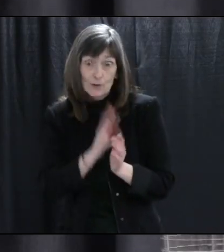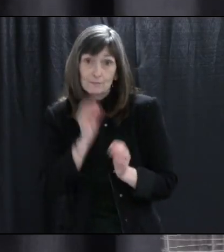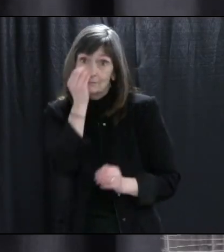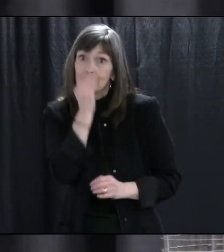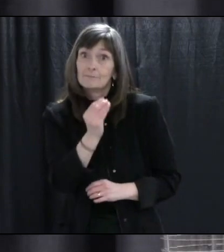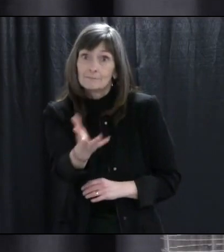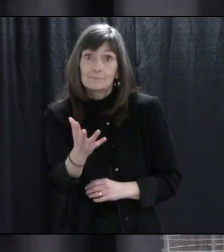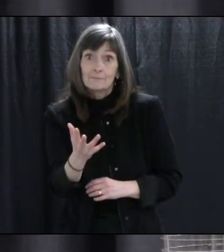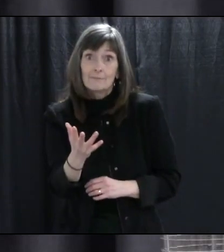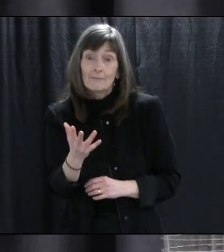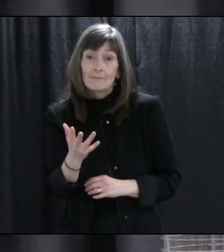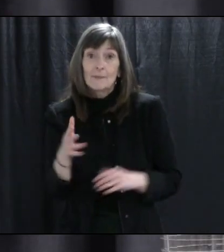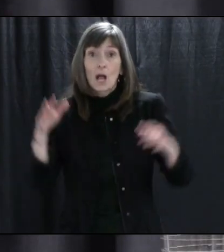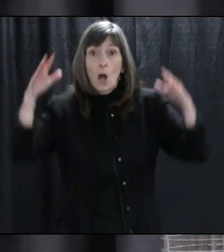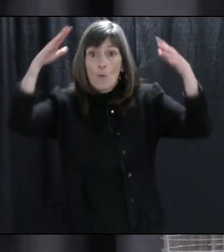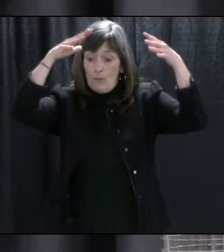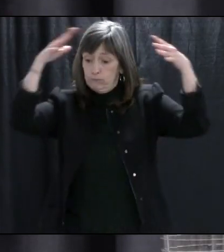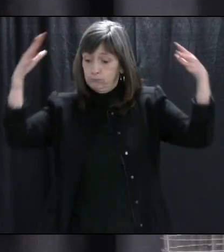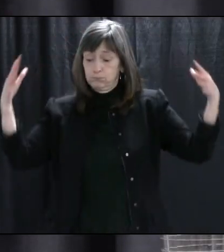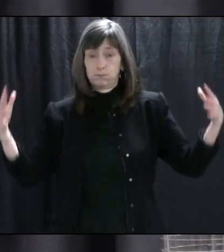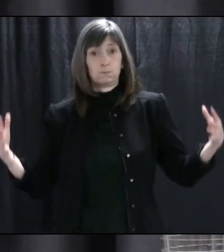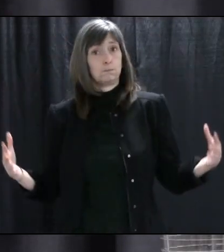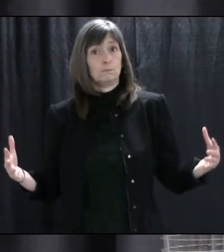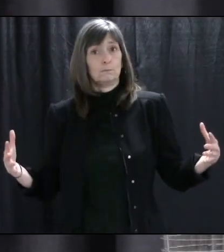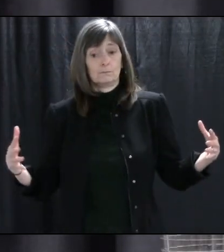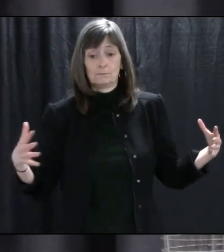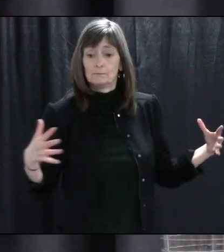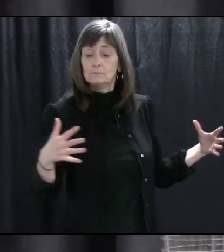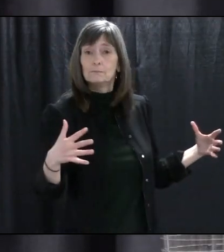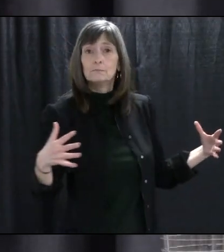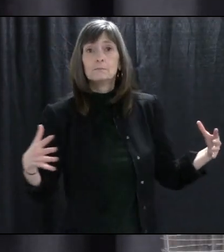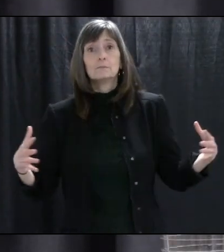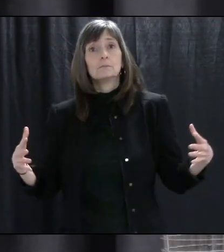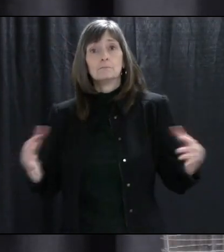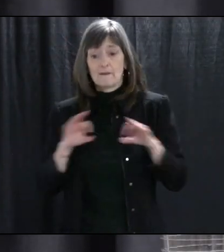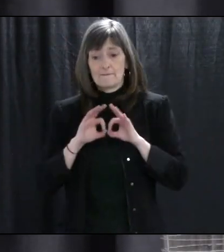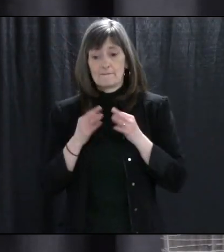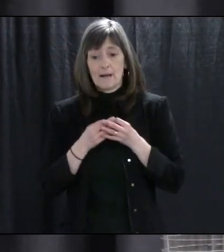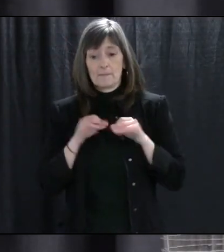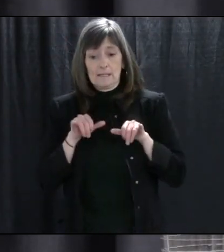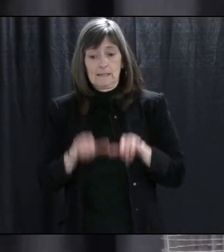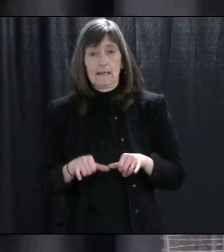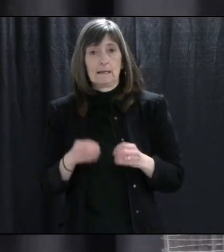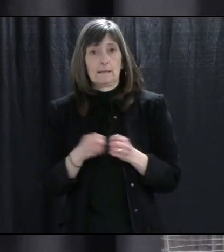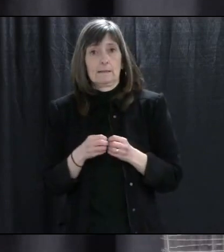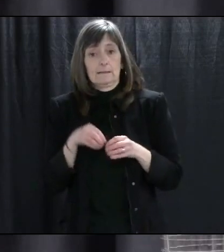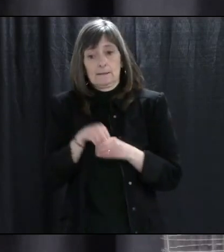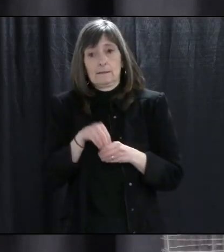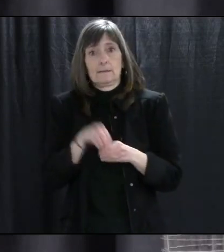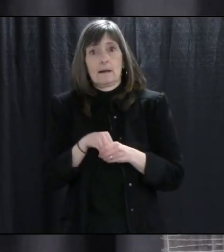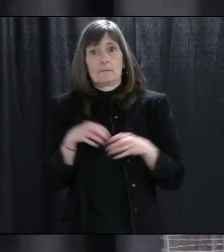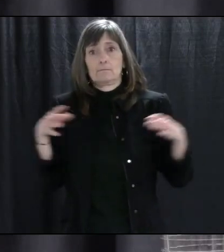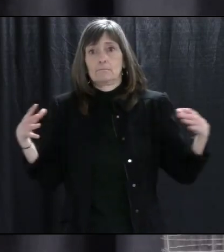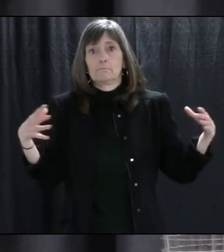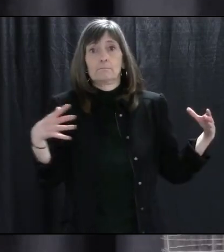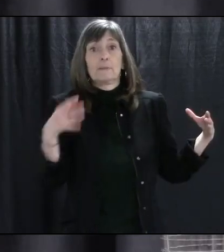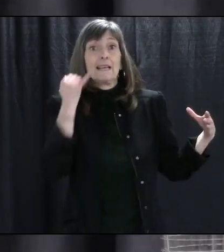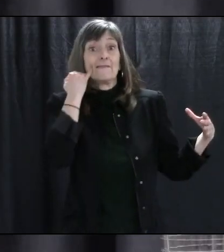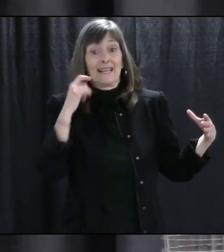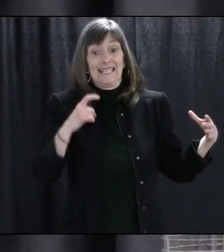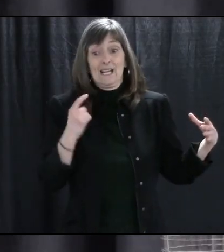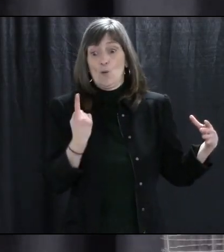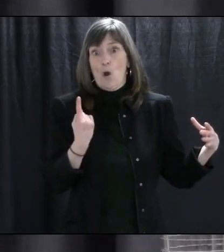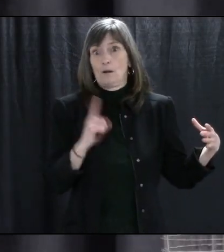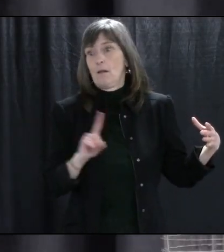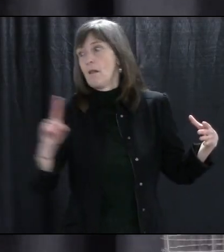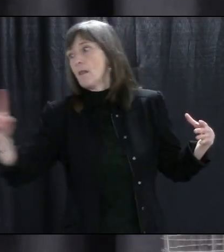that we have to build a protection of bubble around ourselves and our families. We stay in that bubble, we go out only when we need to,